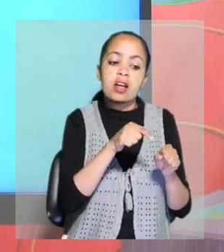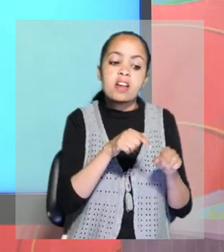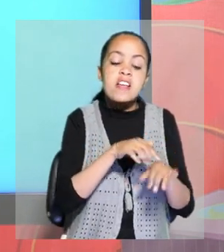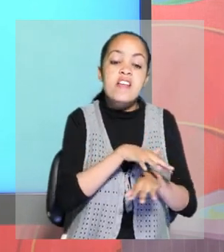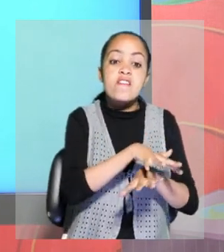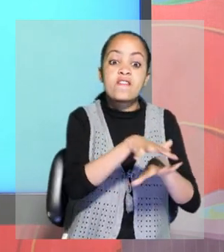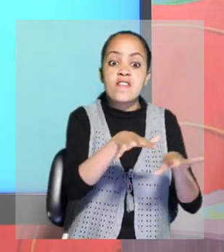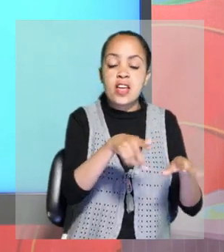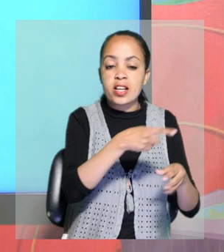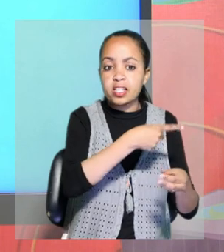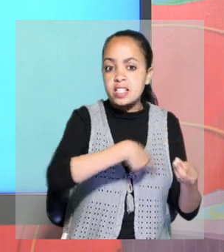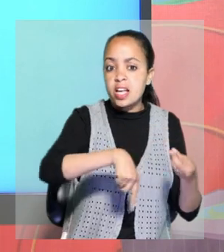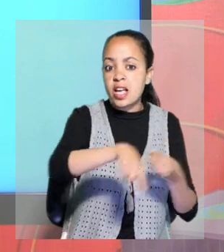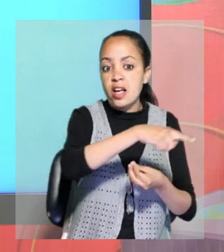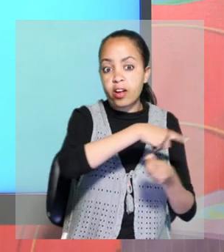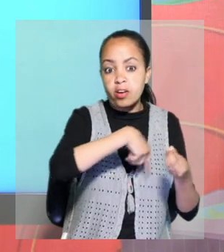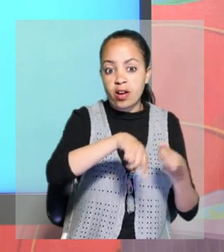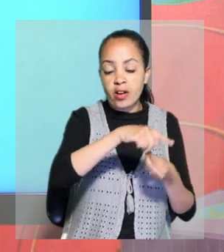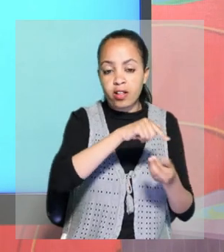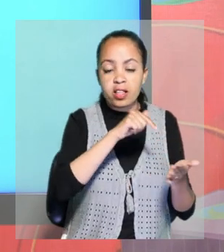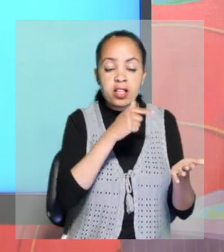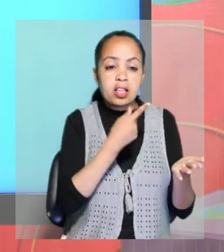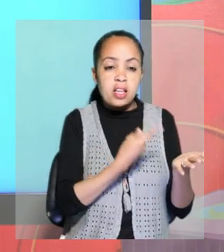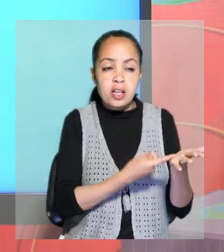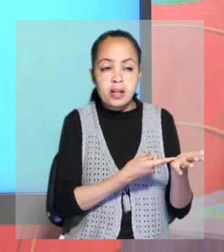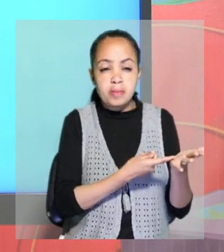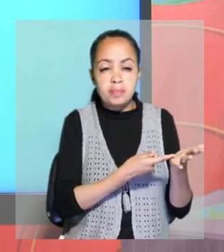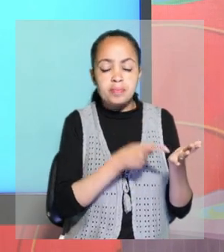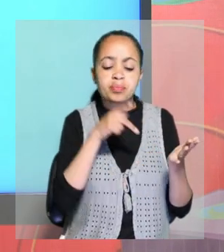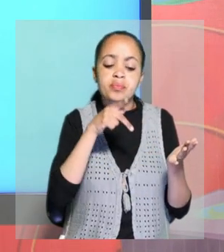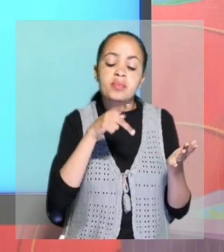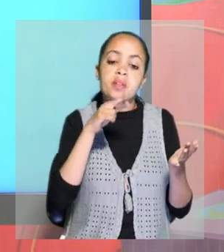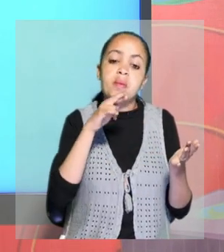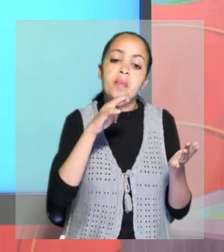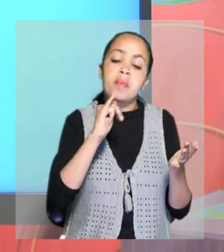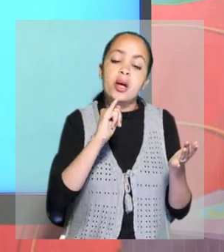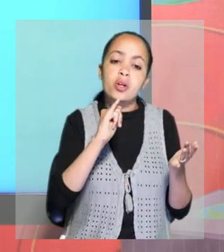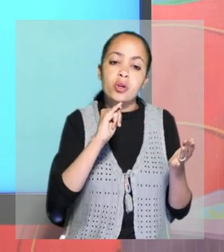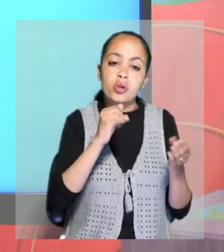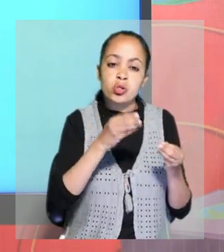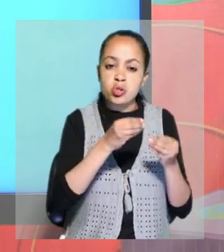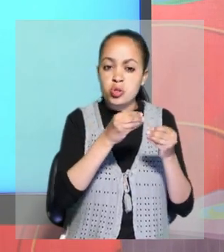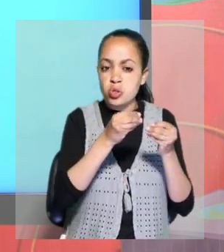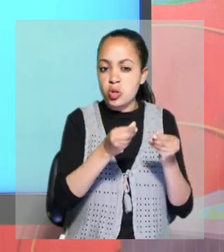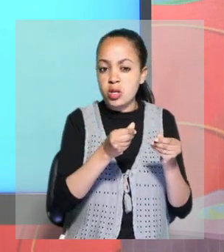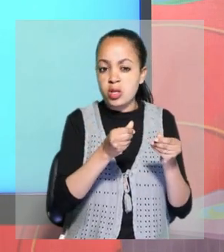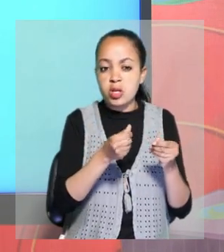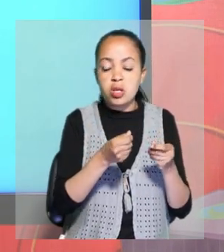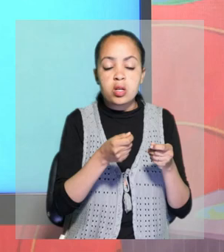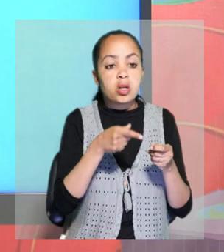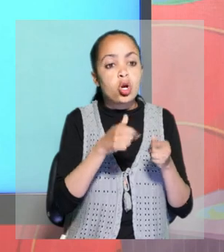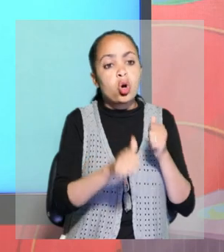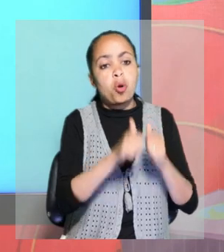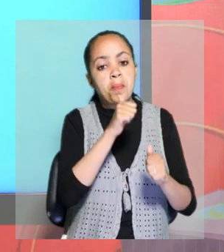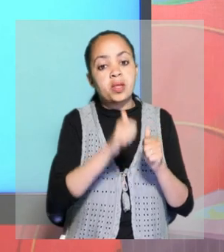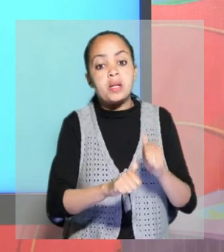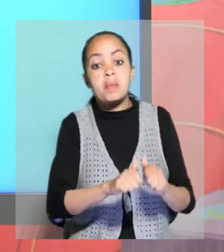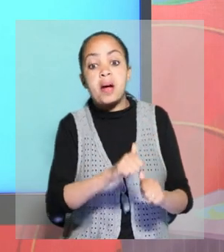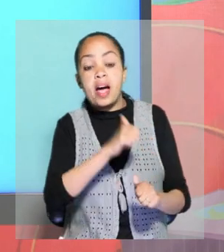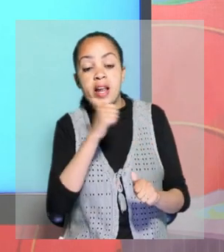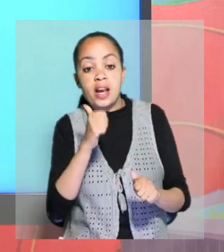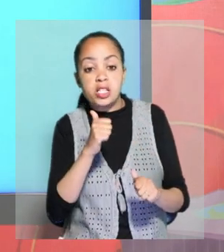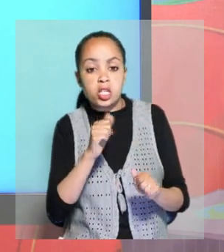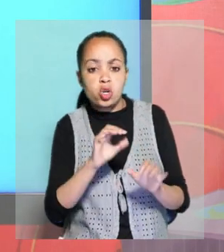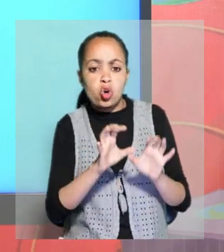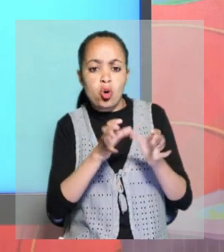invade the area. Here, pioneer community, including lichens, become outcompeted by another